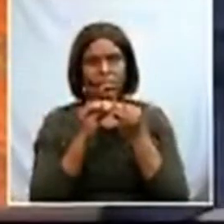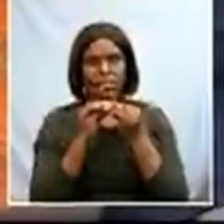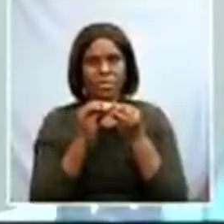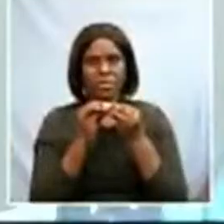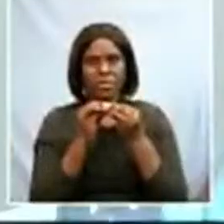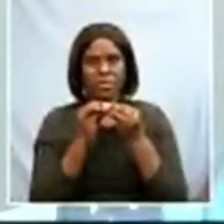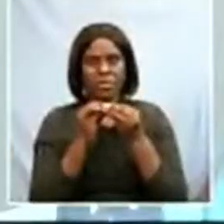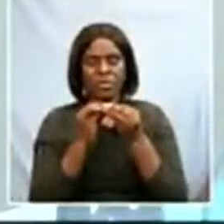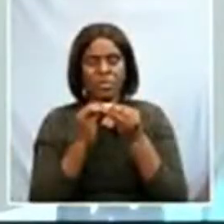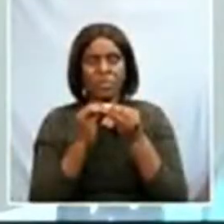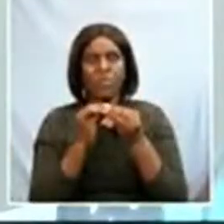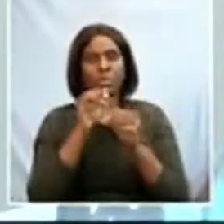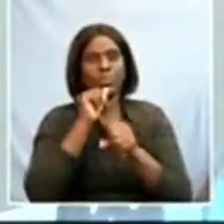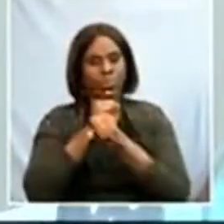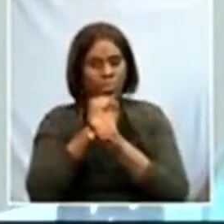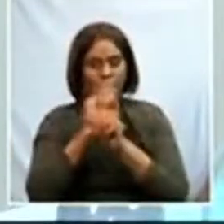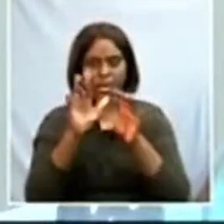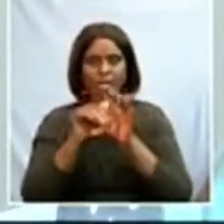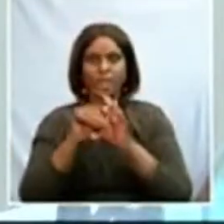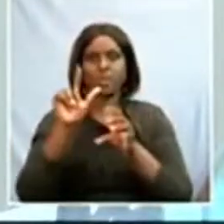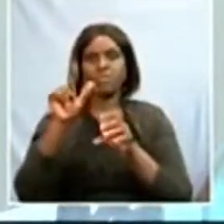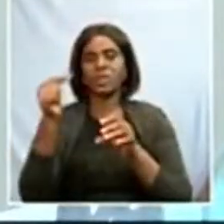local government practitioner.